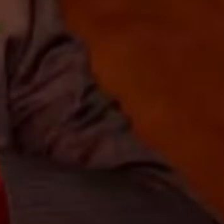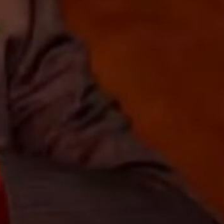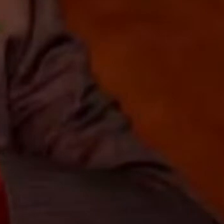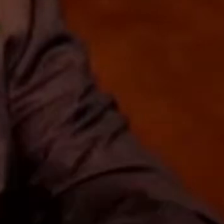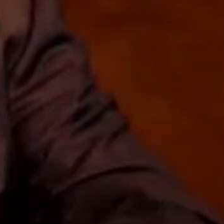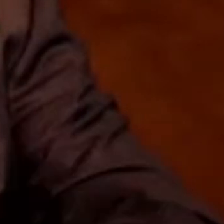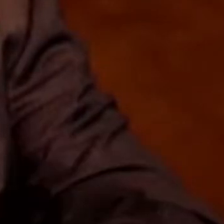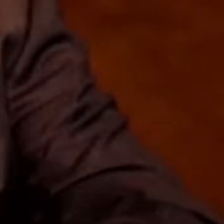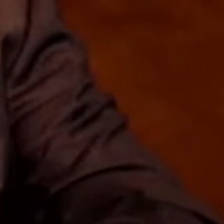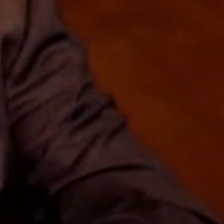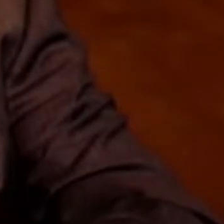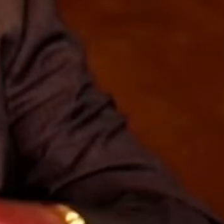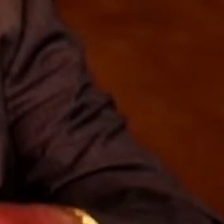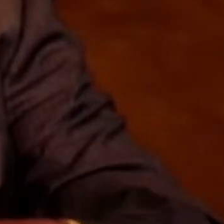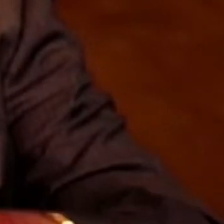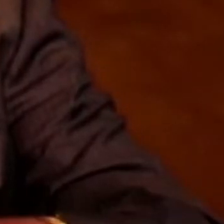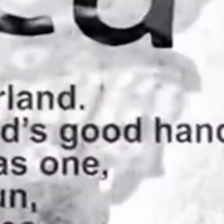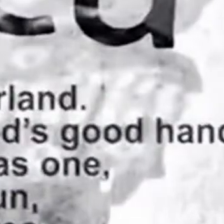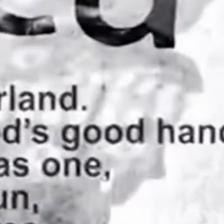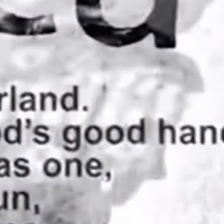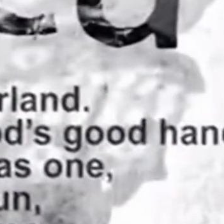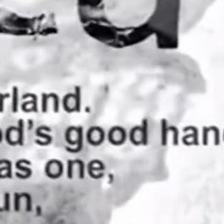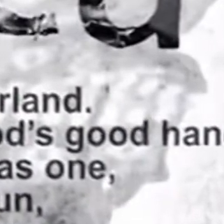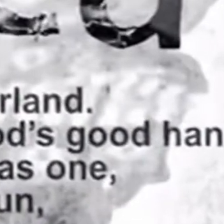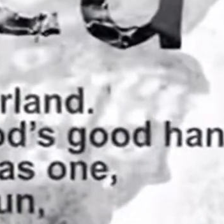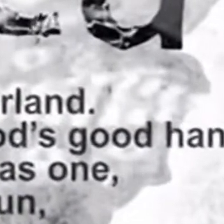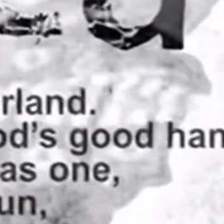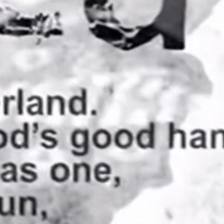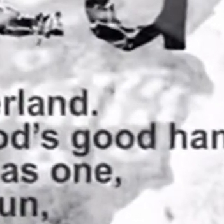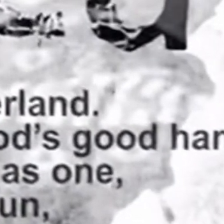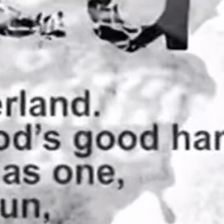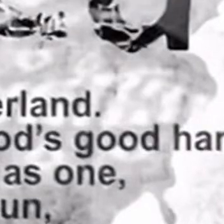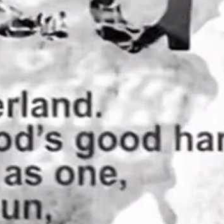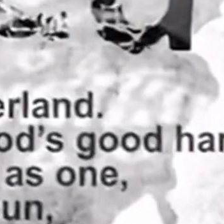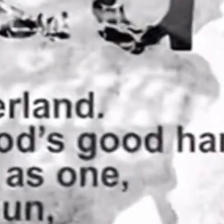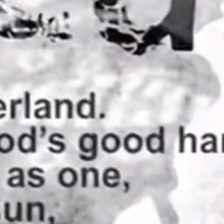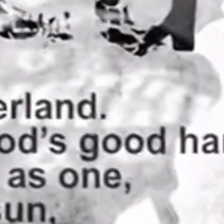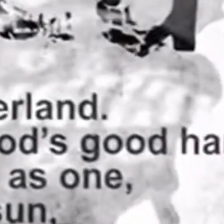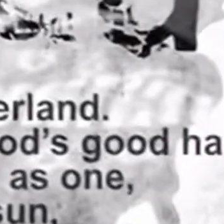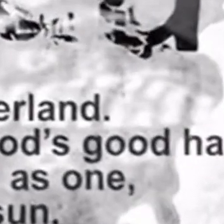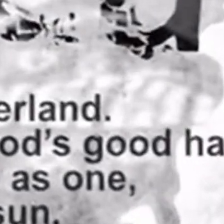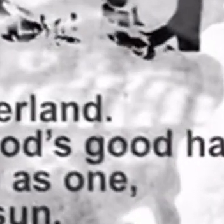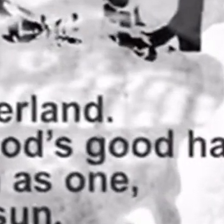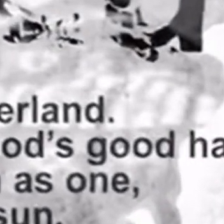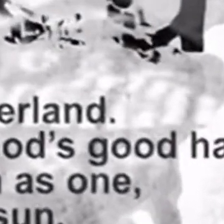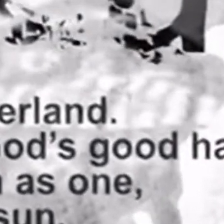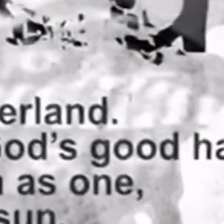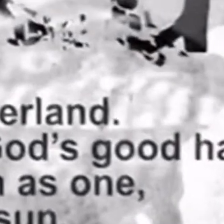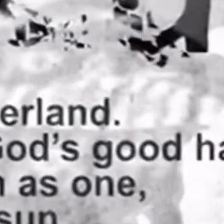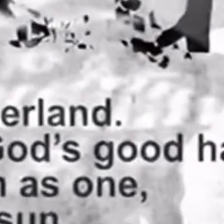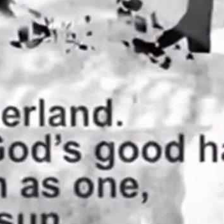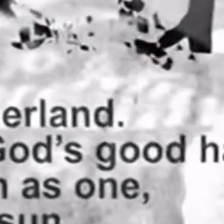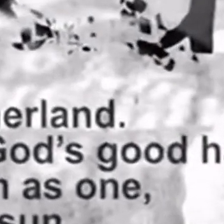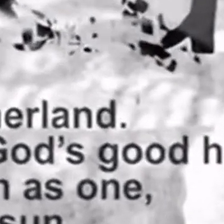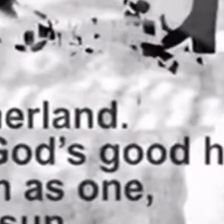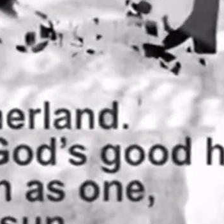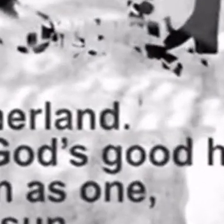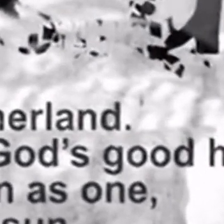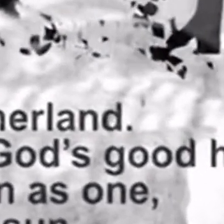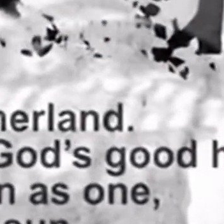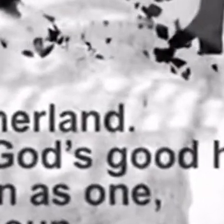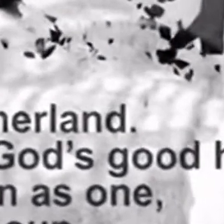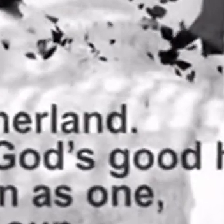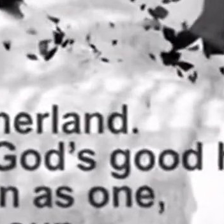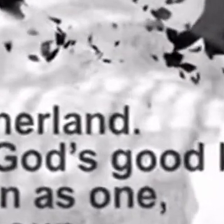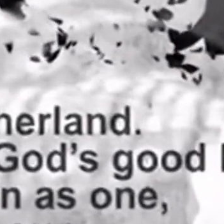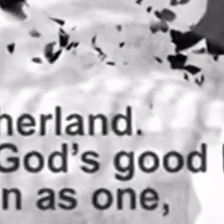It must be taught to all our young people, to all our people in Zambia, each in